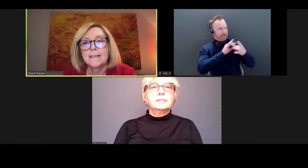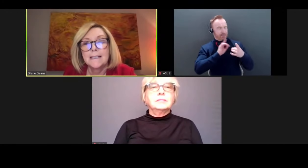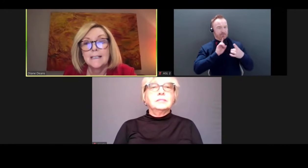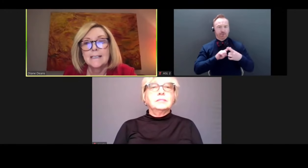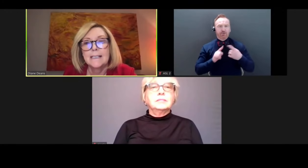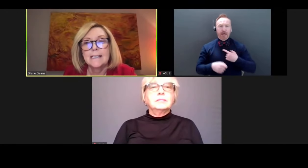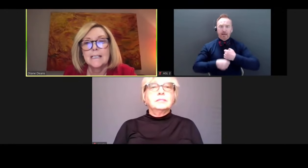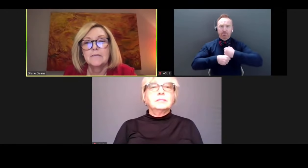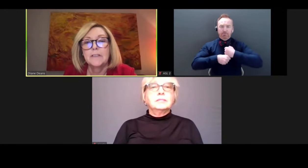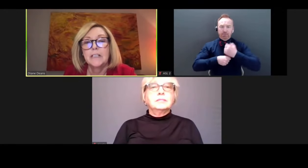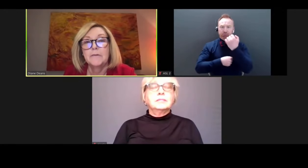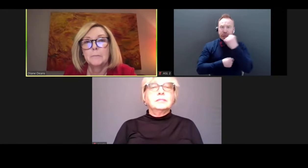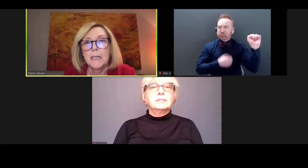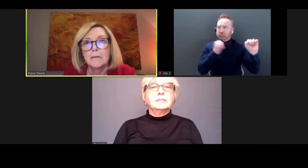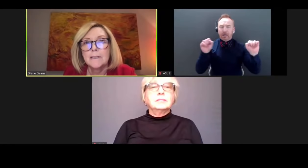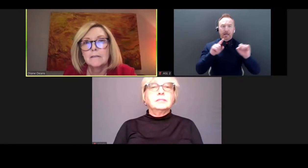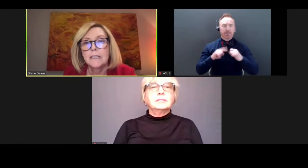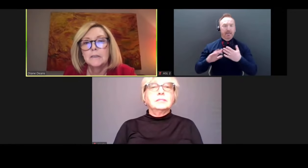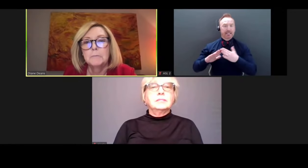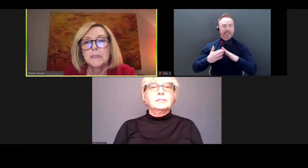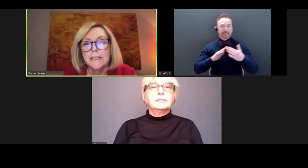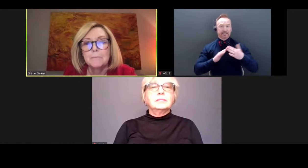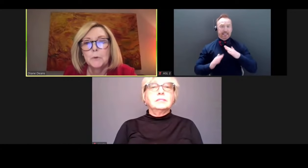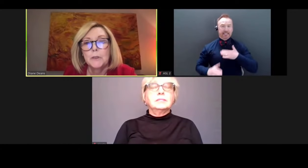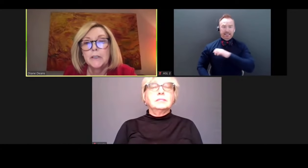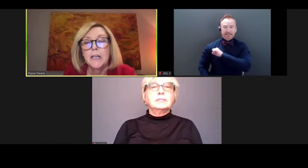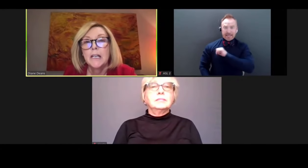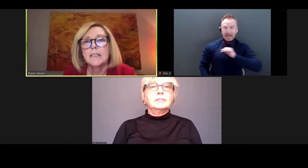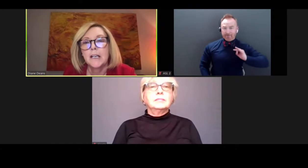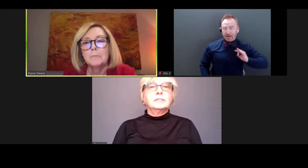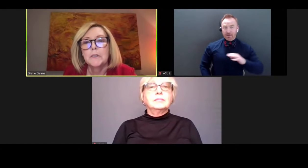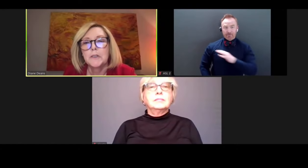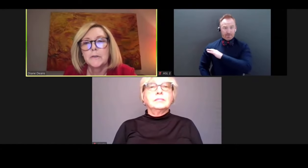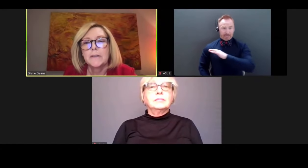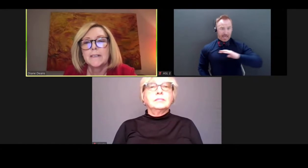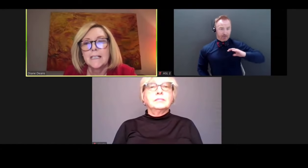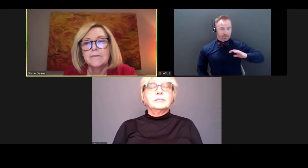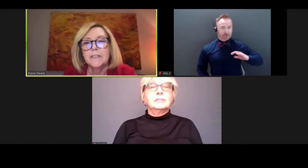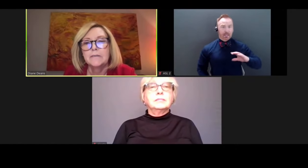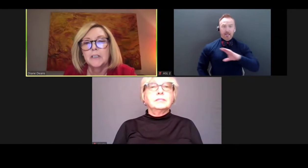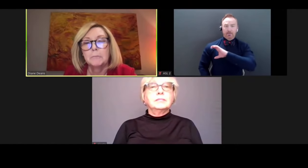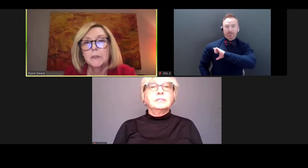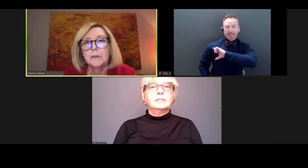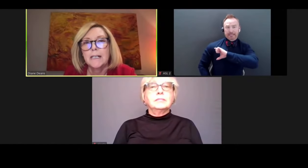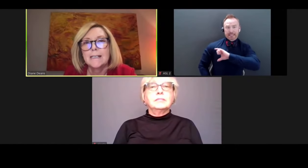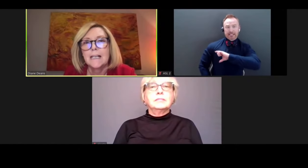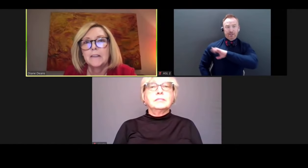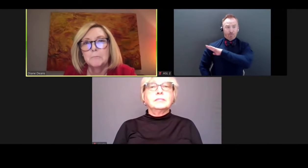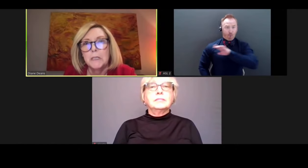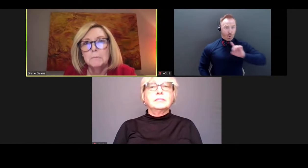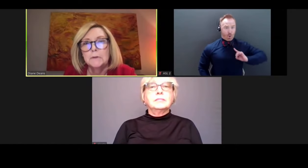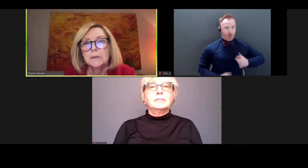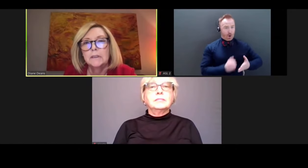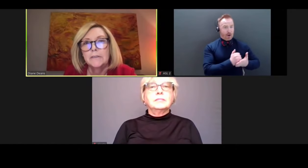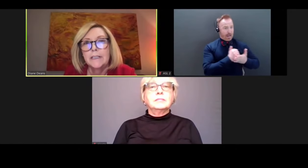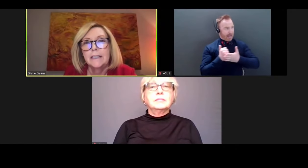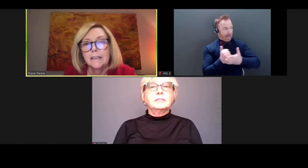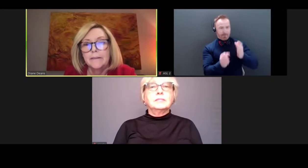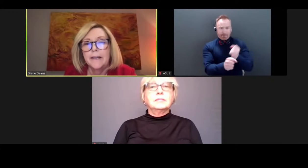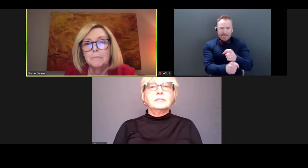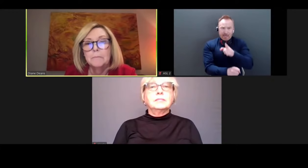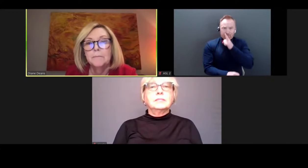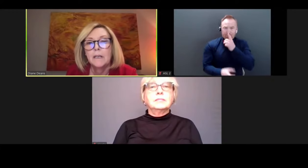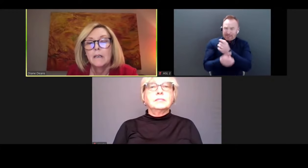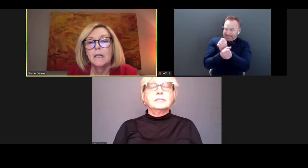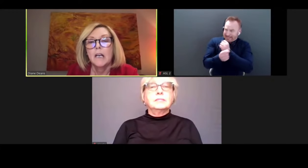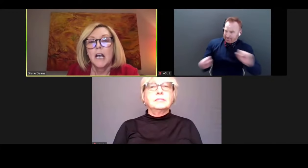and city staff need from council and the police board to help ensure the safety of our communities and the people living in